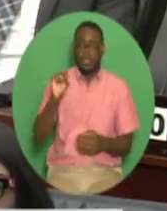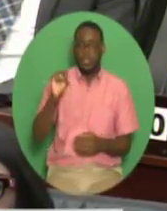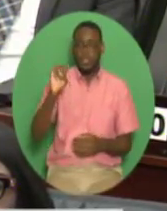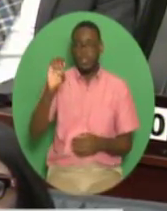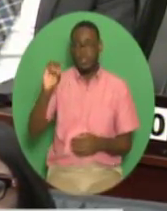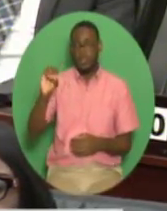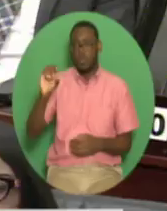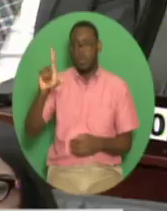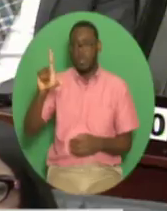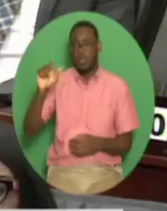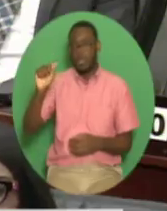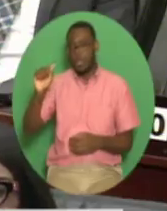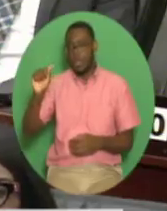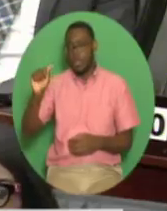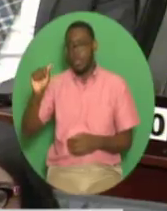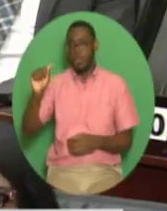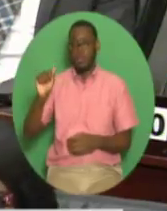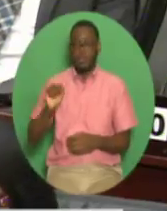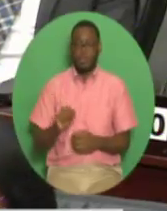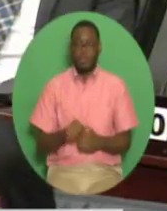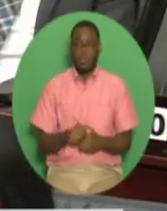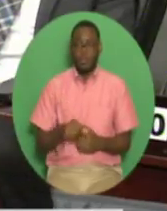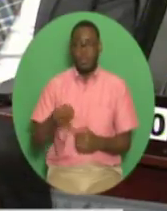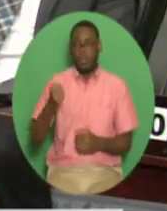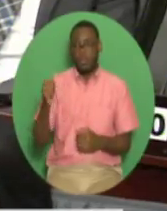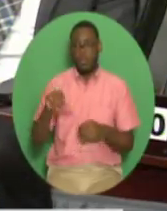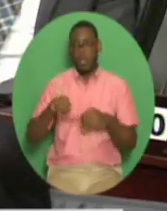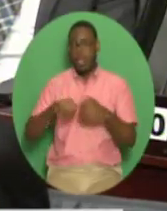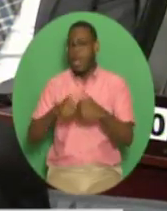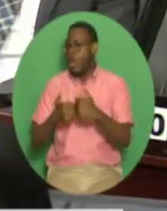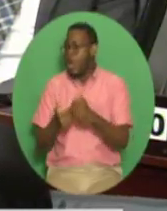in the installation of these